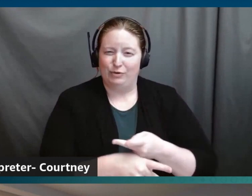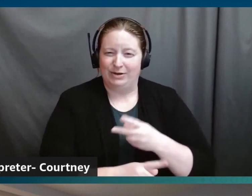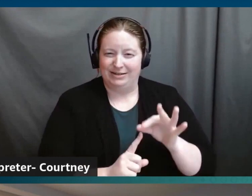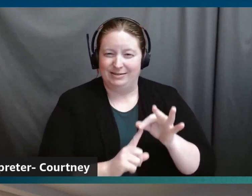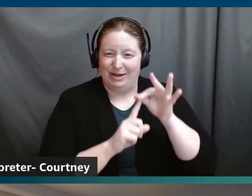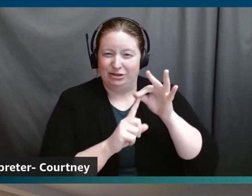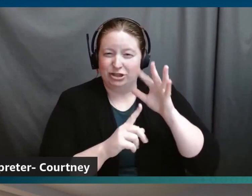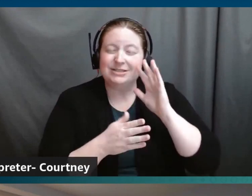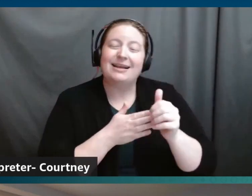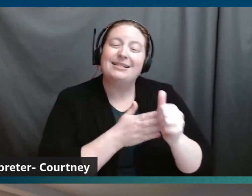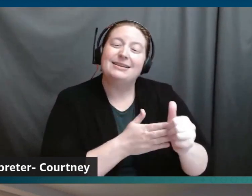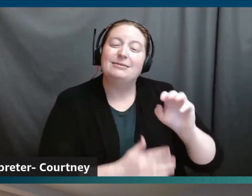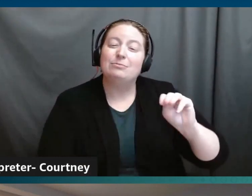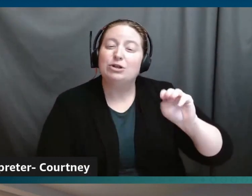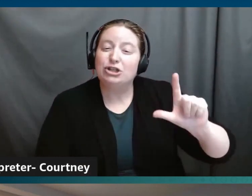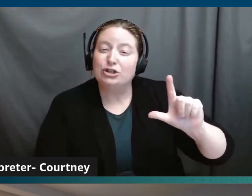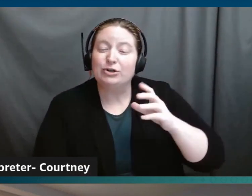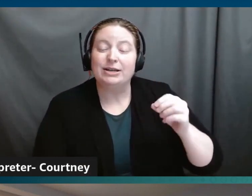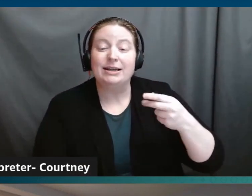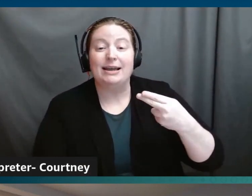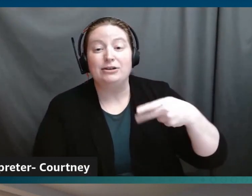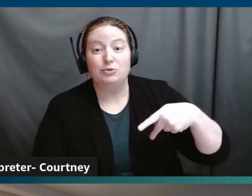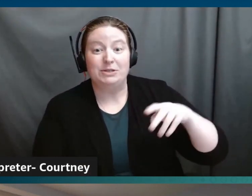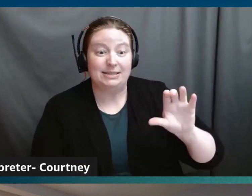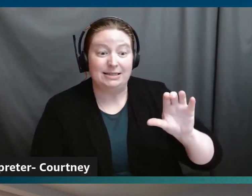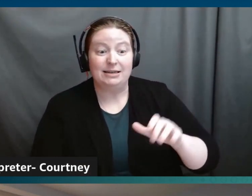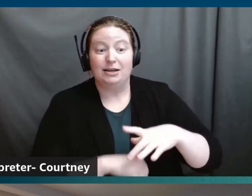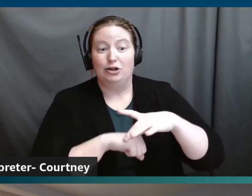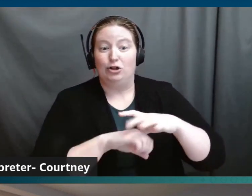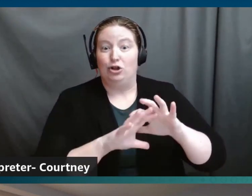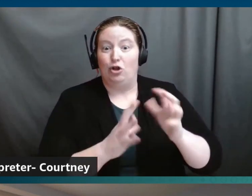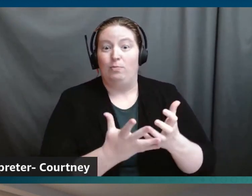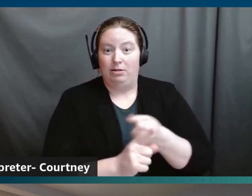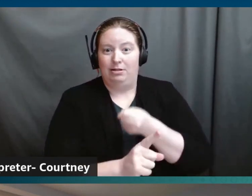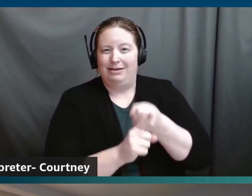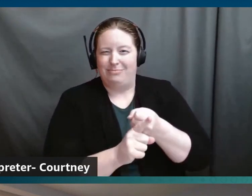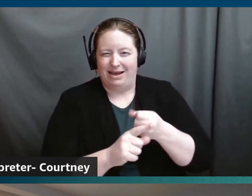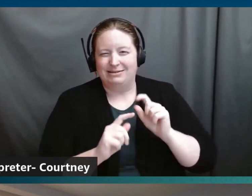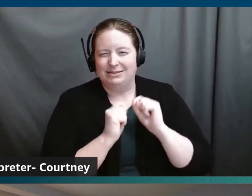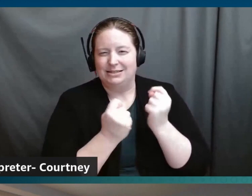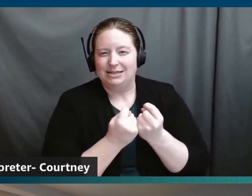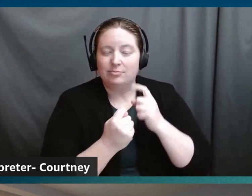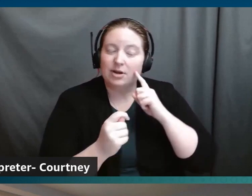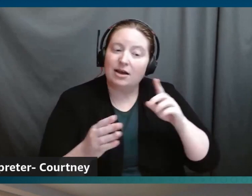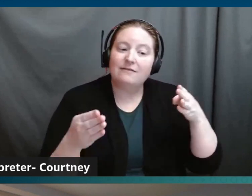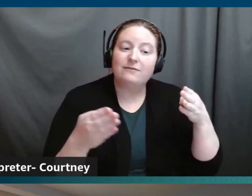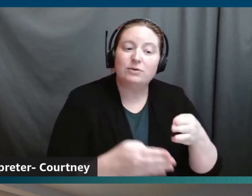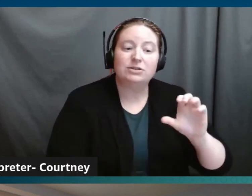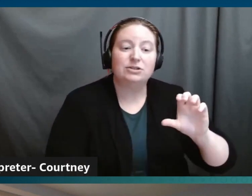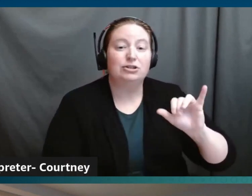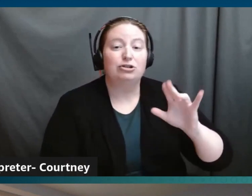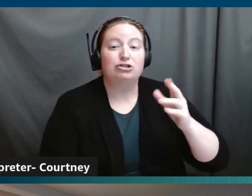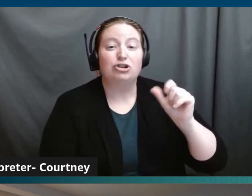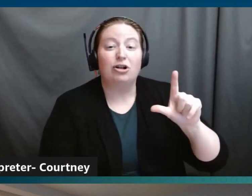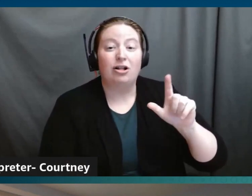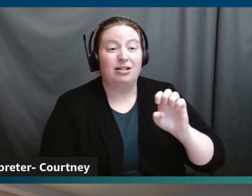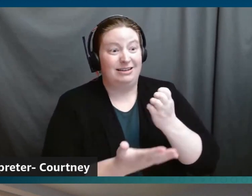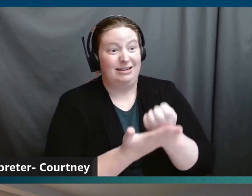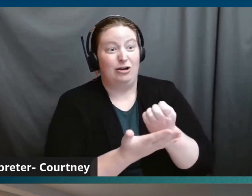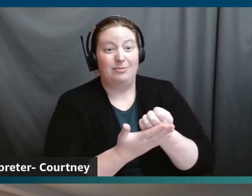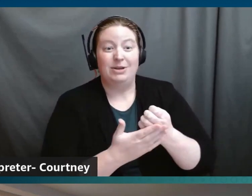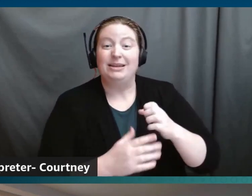machine learning and HPC global impact computing team, where I focus on circular economy, climate risk, and